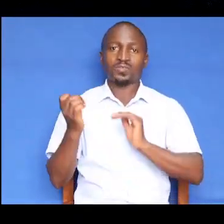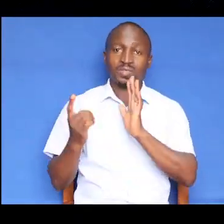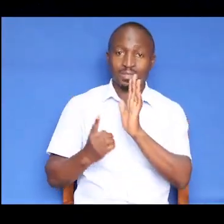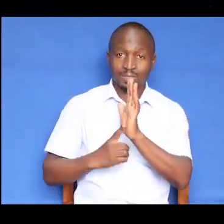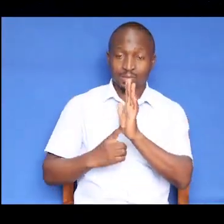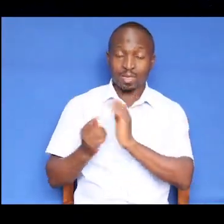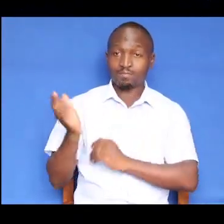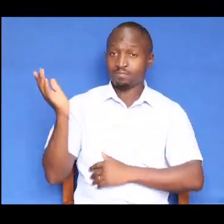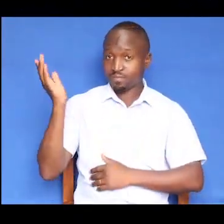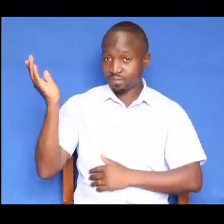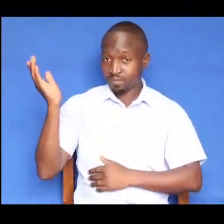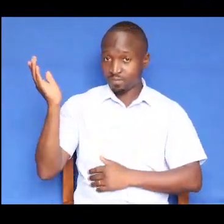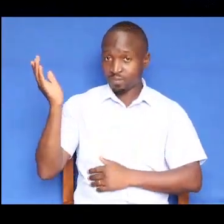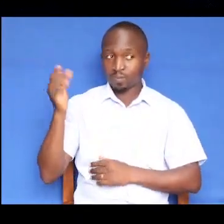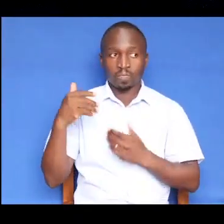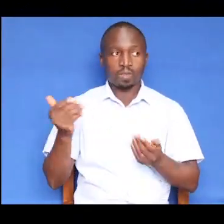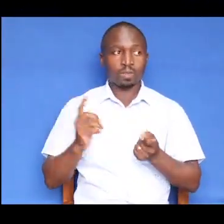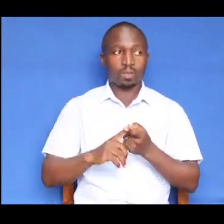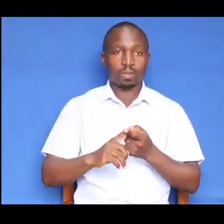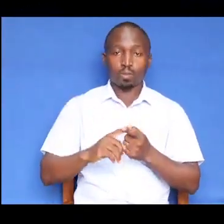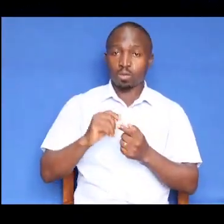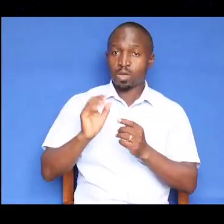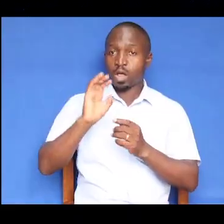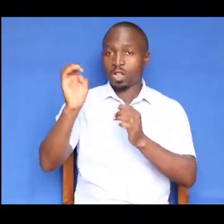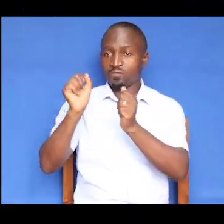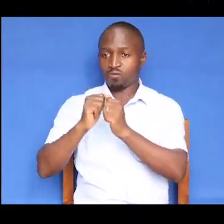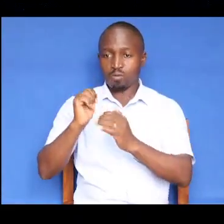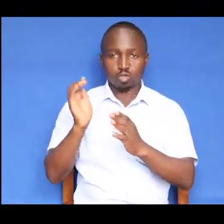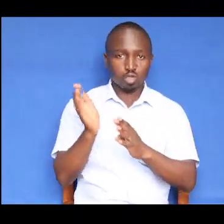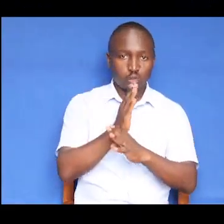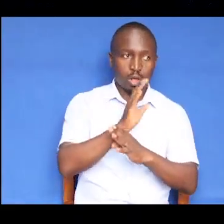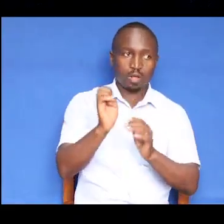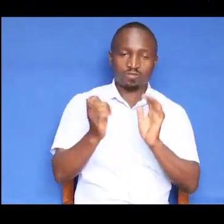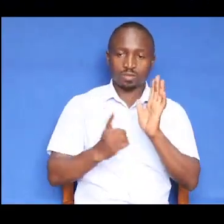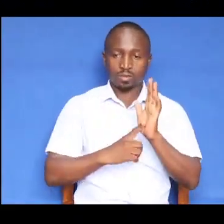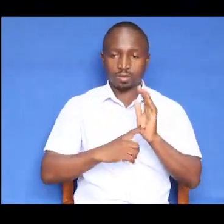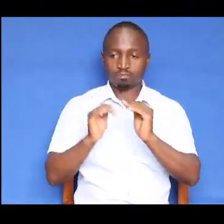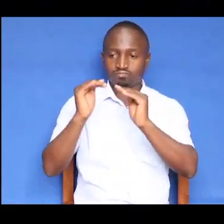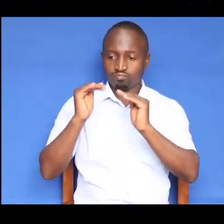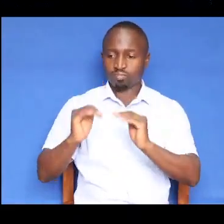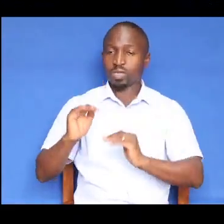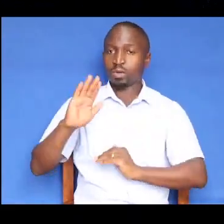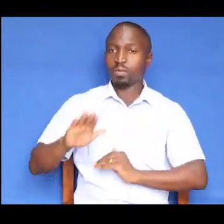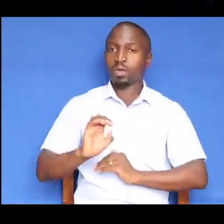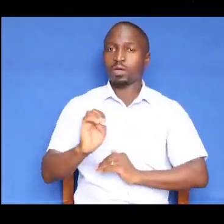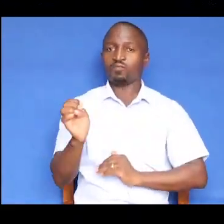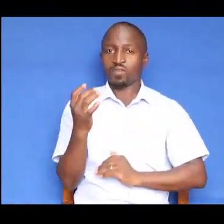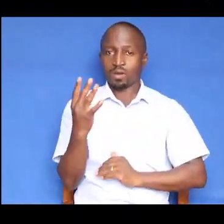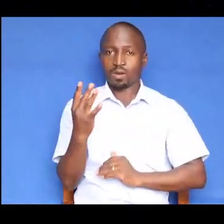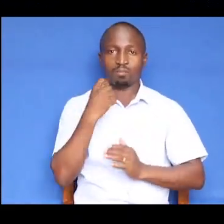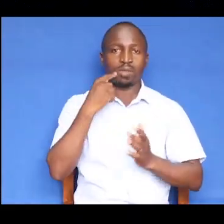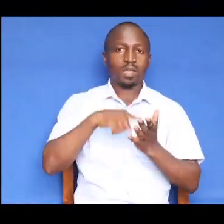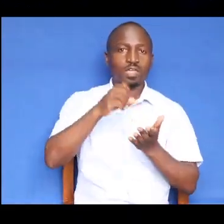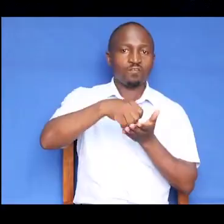60,000 here, we get 4,000. This will be a profit after tax.